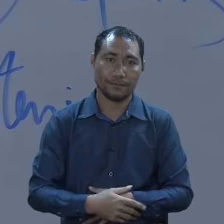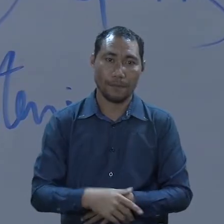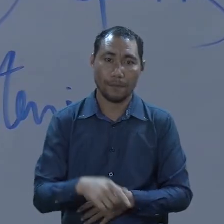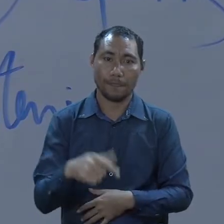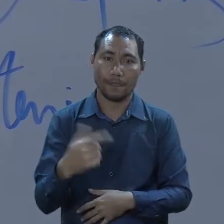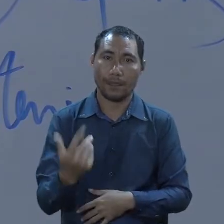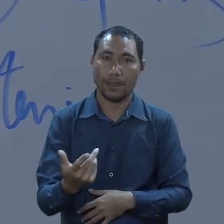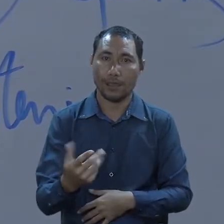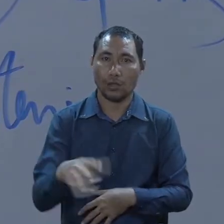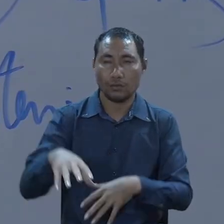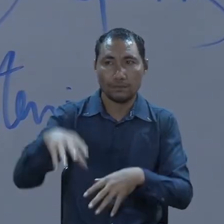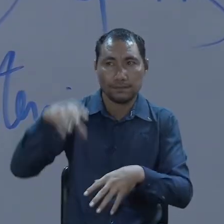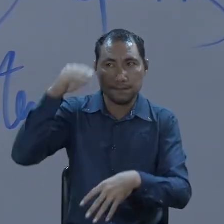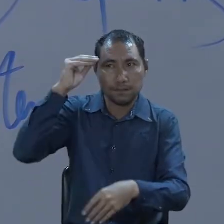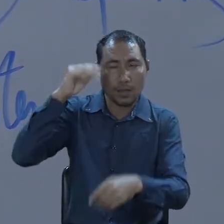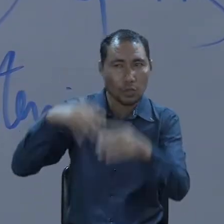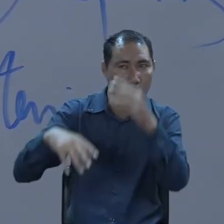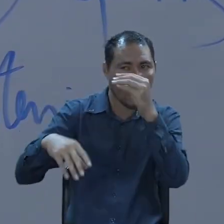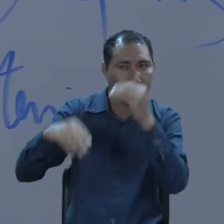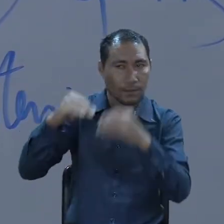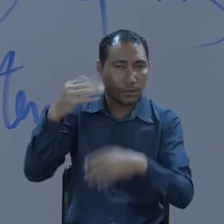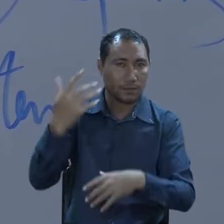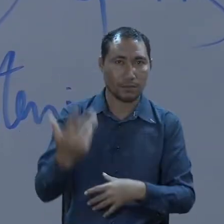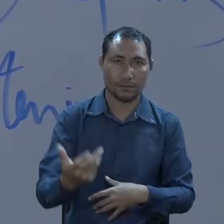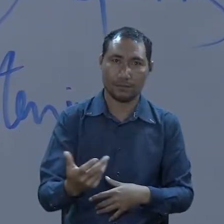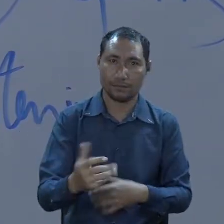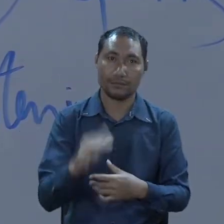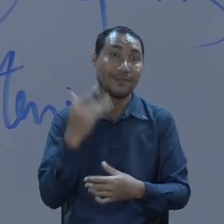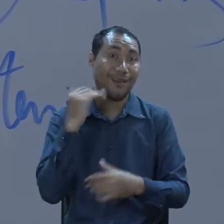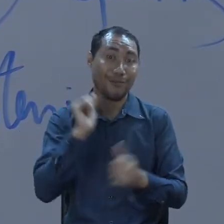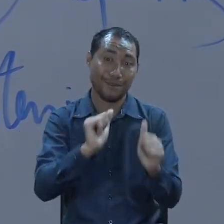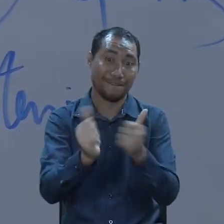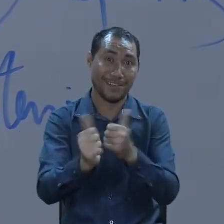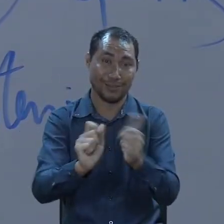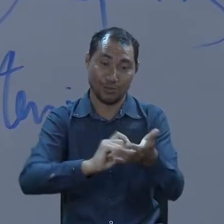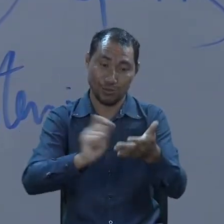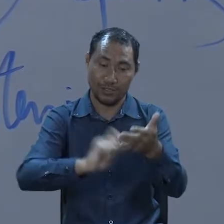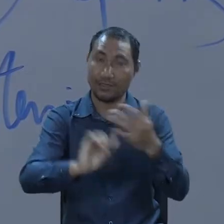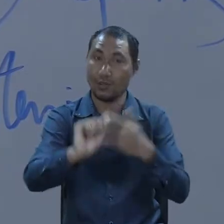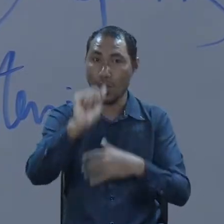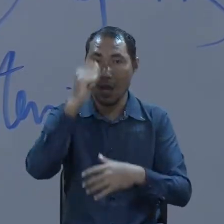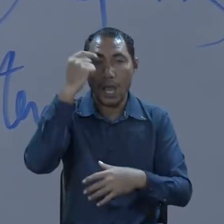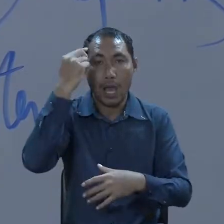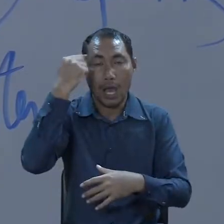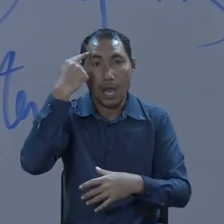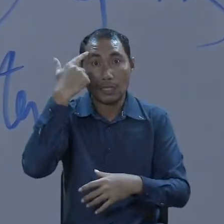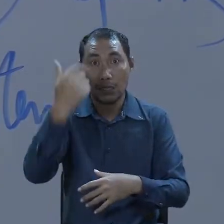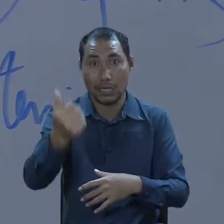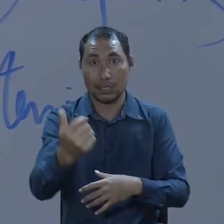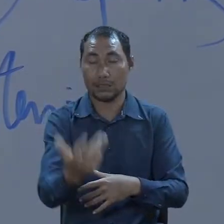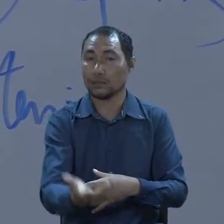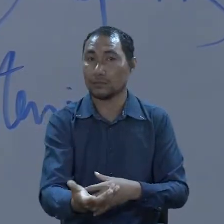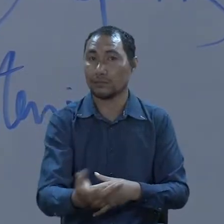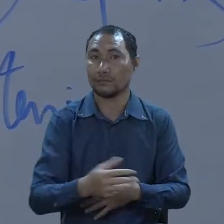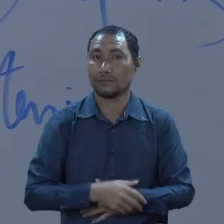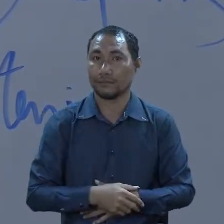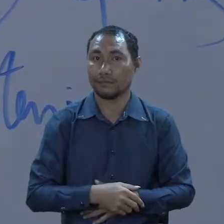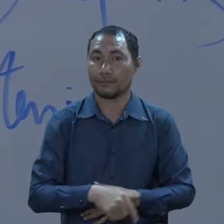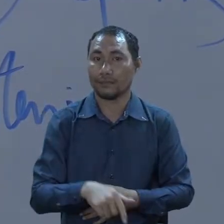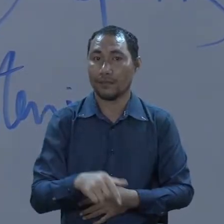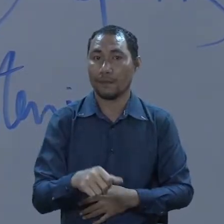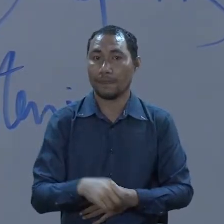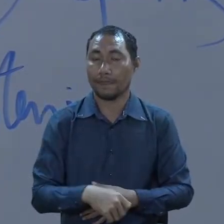ignoring, and observation. So after you have wrote down your ideas in